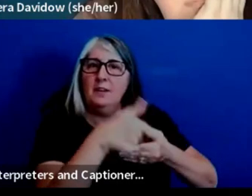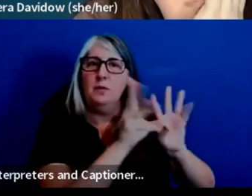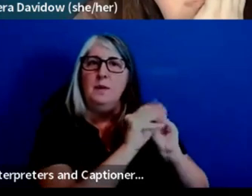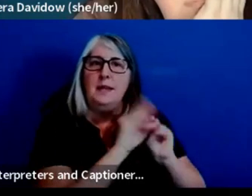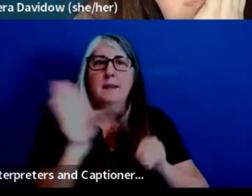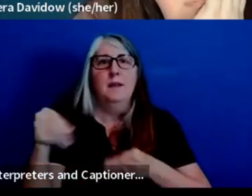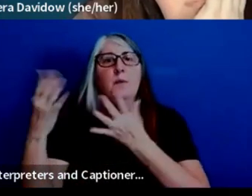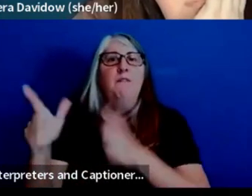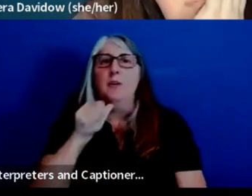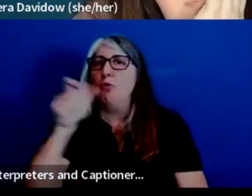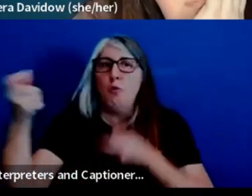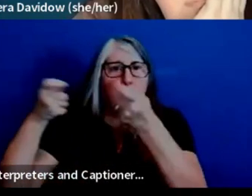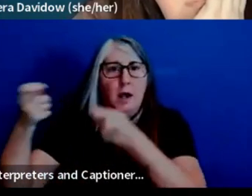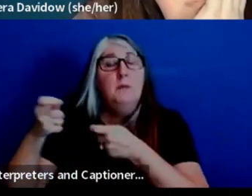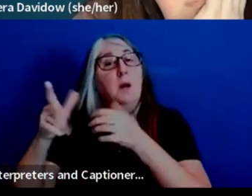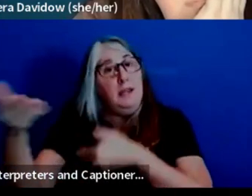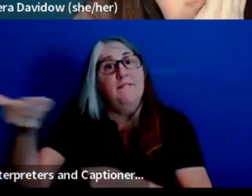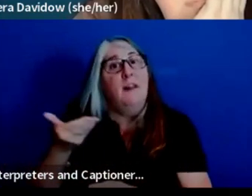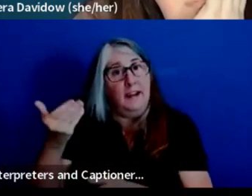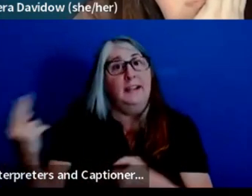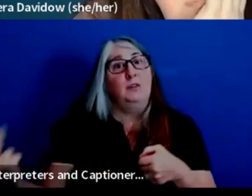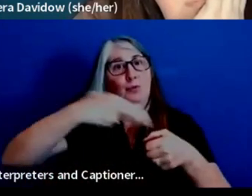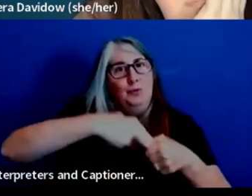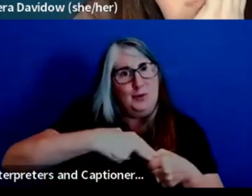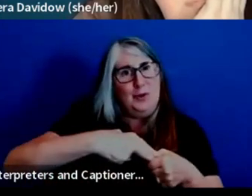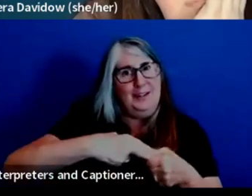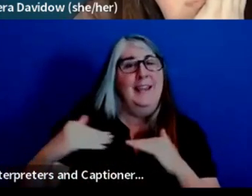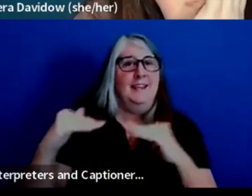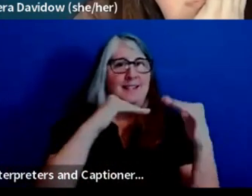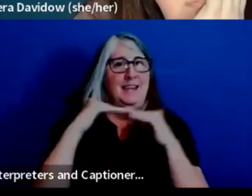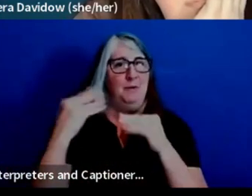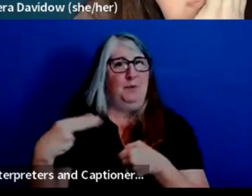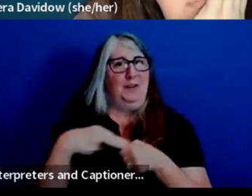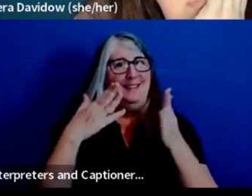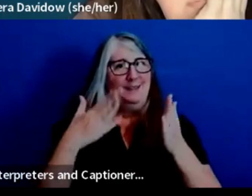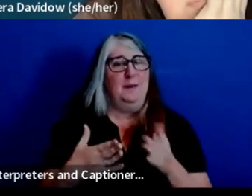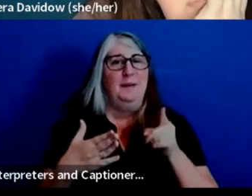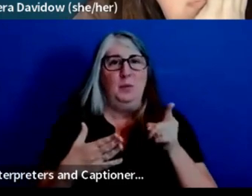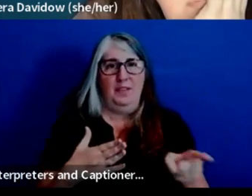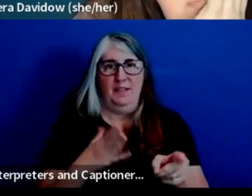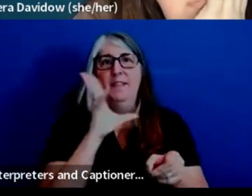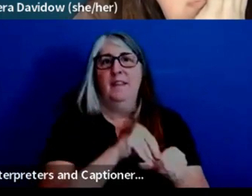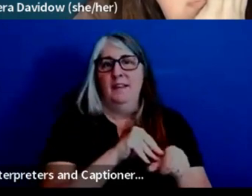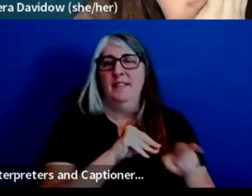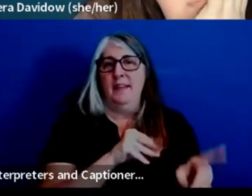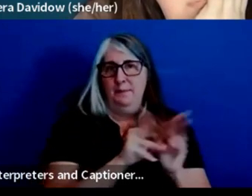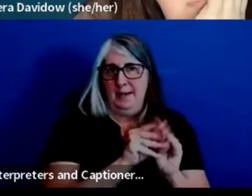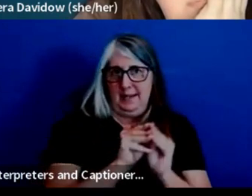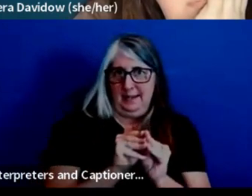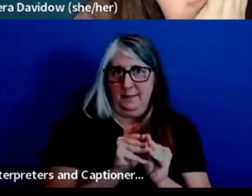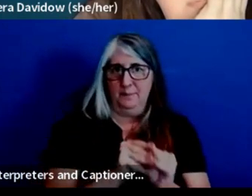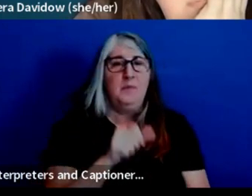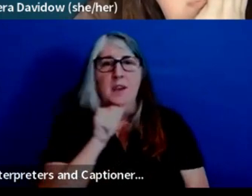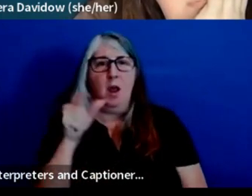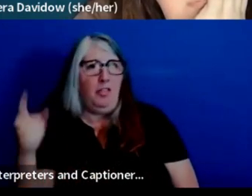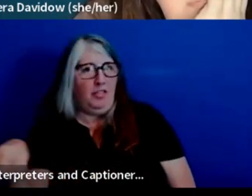there to run the meeting, but kind of to be an equal participant in the meeting rather than the one trying to come up with the